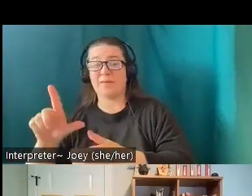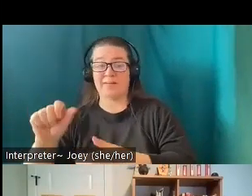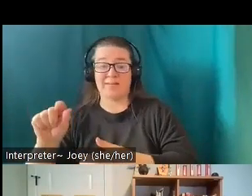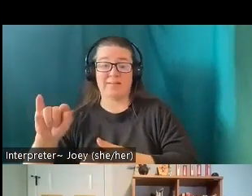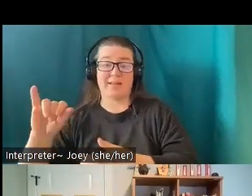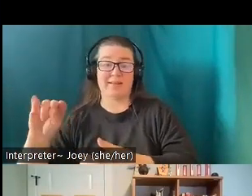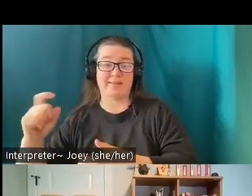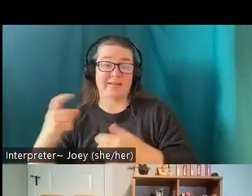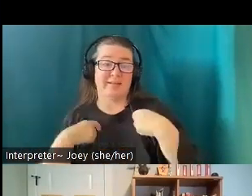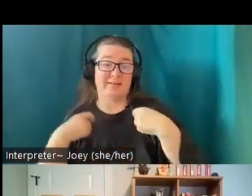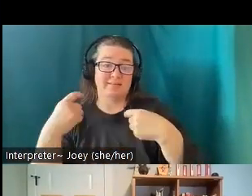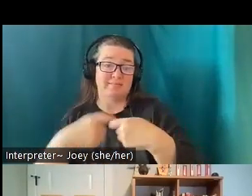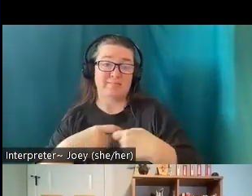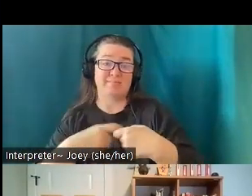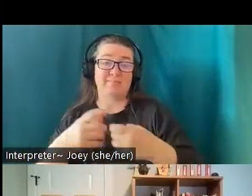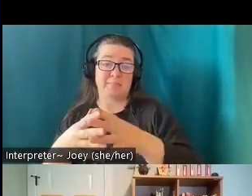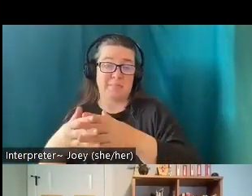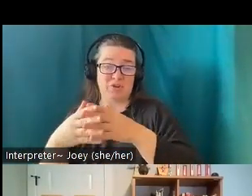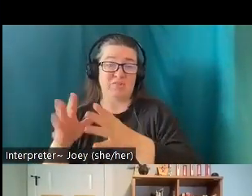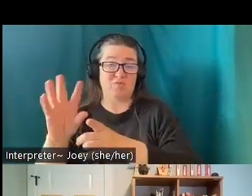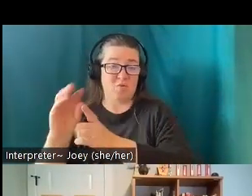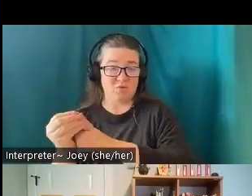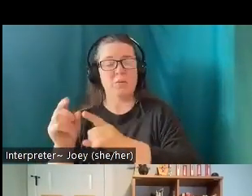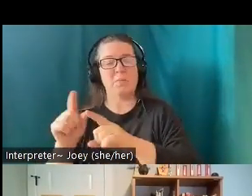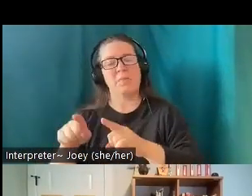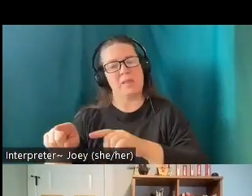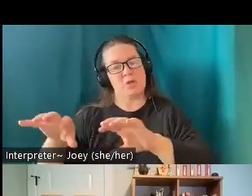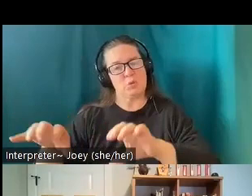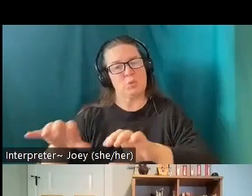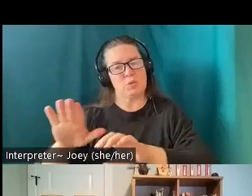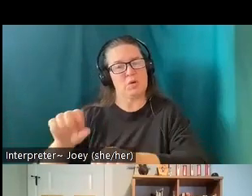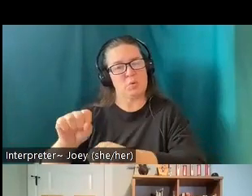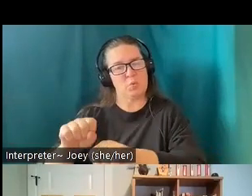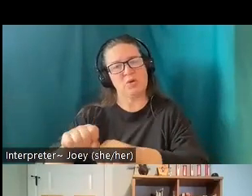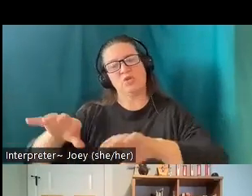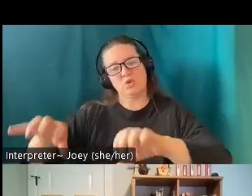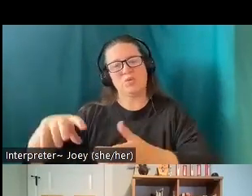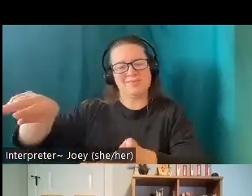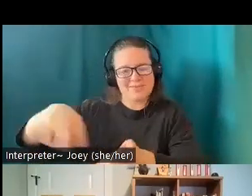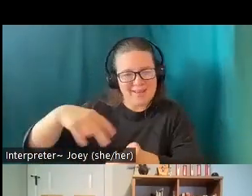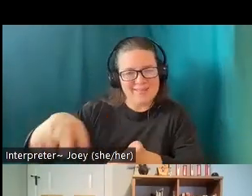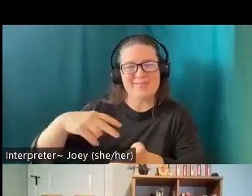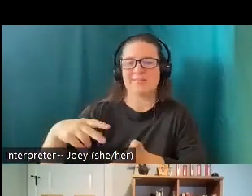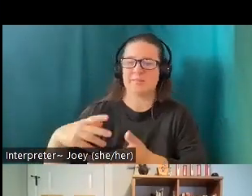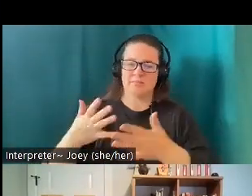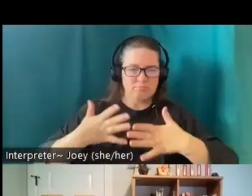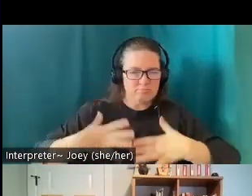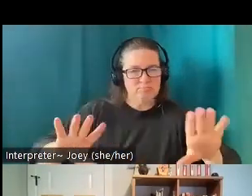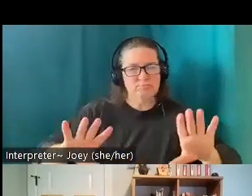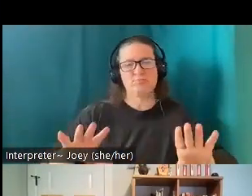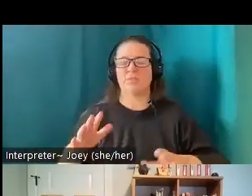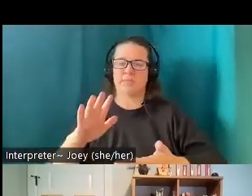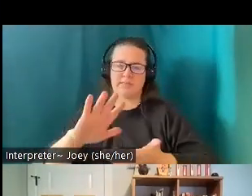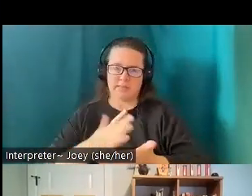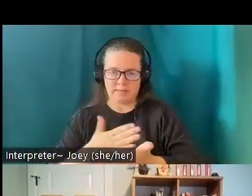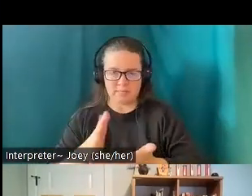do their work is through participation in festivals using traditional dance, music, and costuming to celebrate the history of their people. Because they